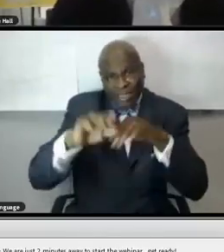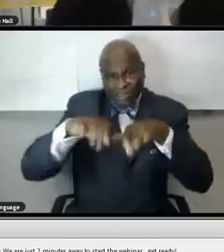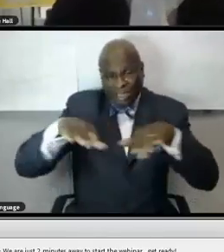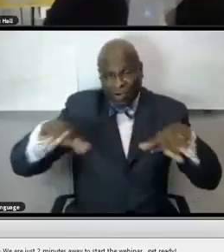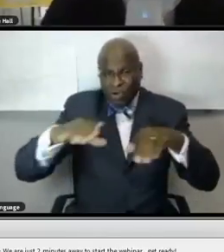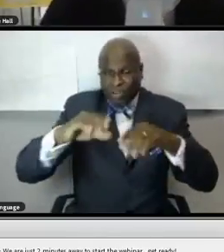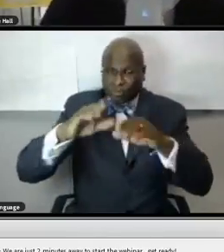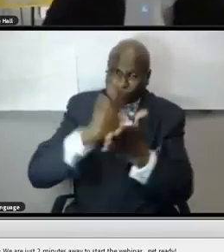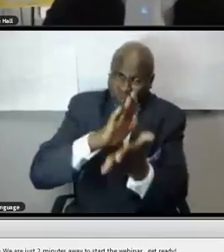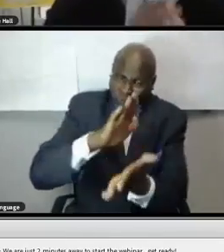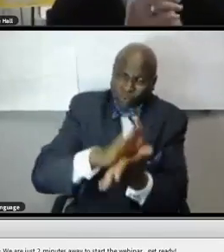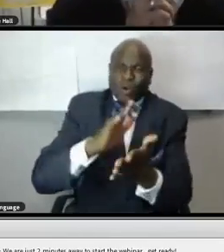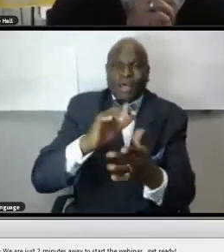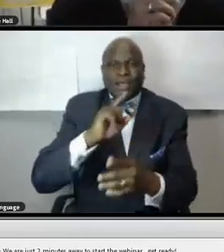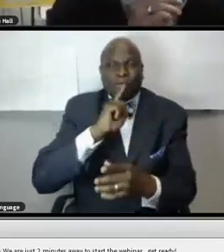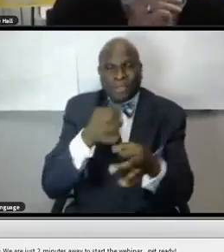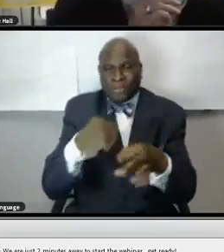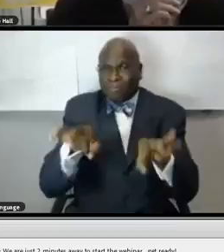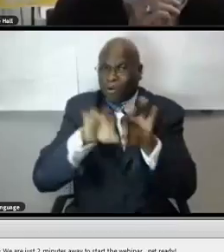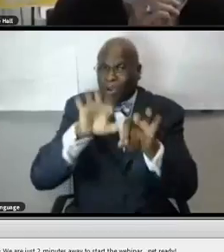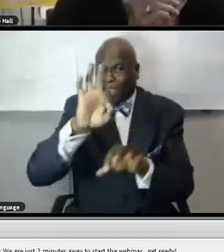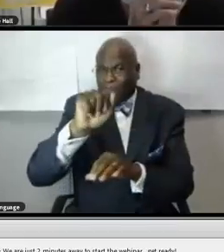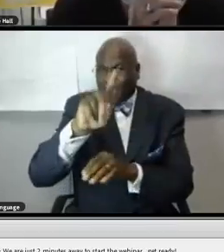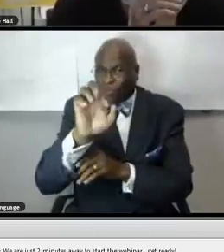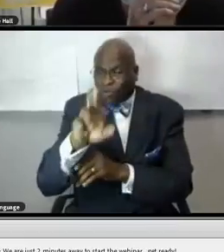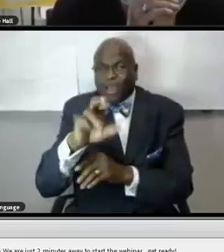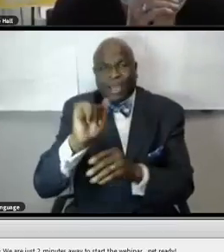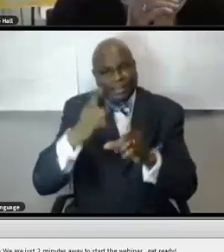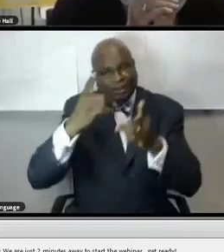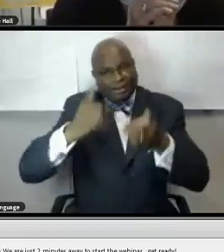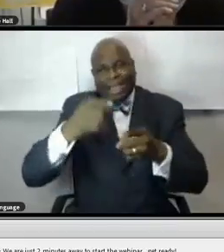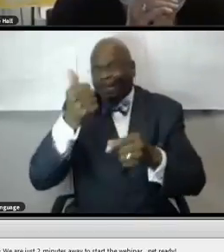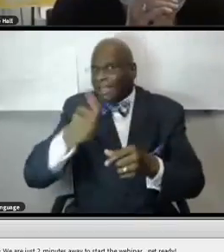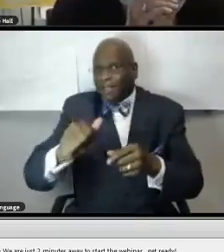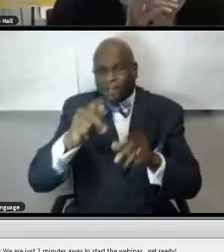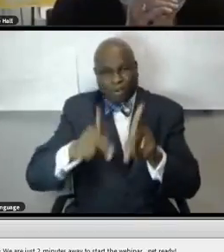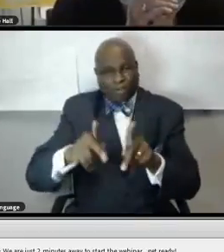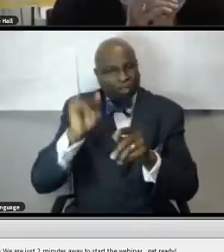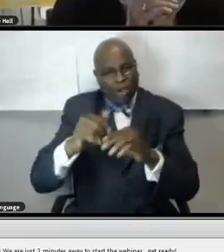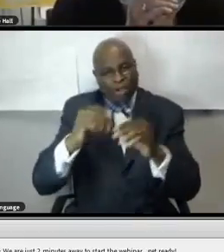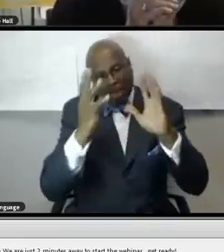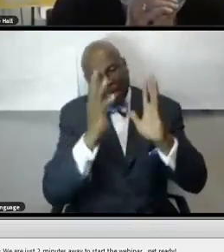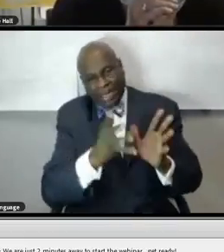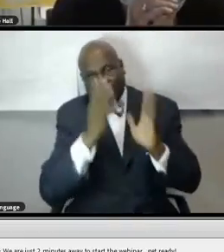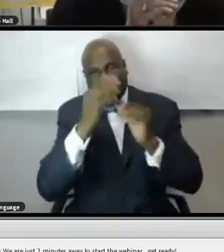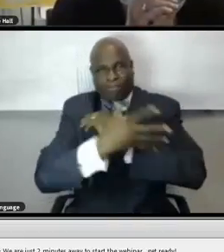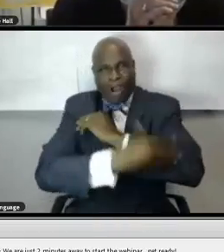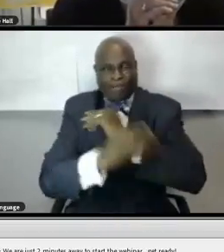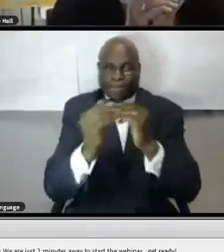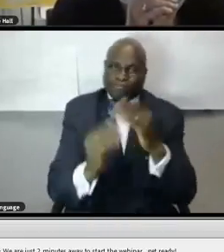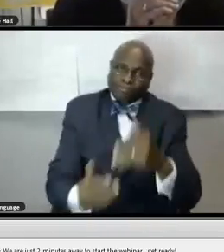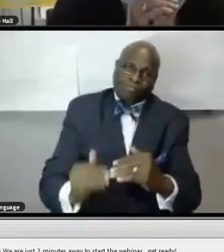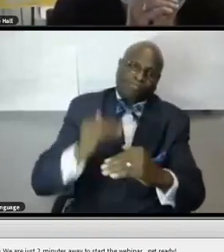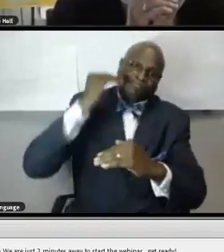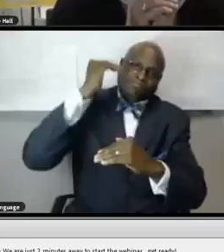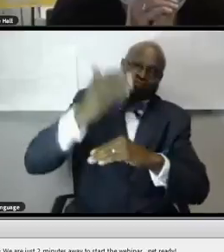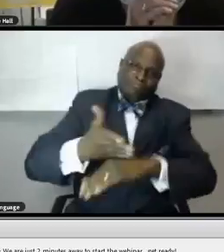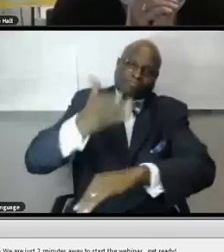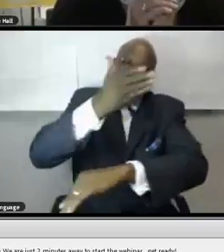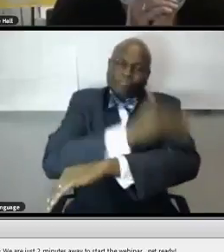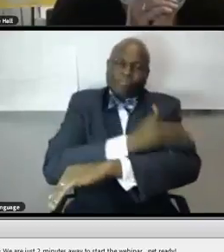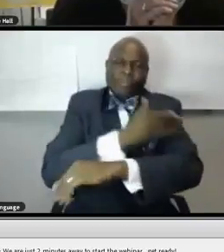development is a key factor in determining whether any individual will move out of poverty. And again, I can circle back to